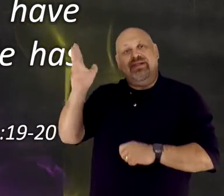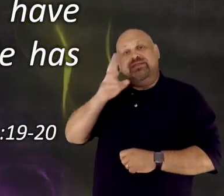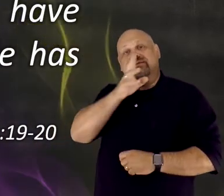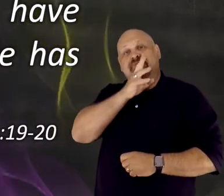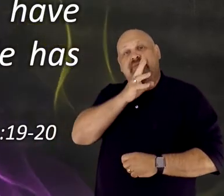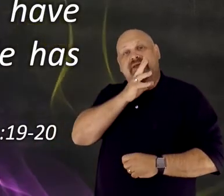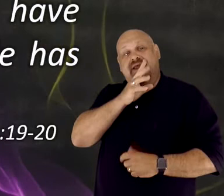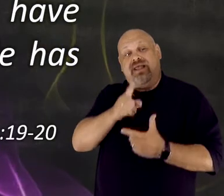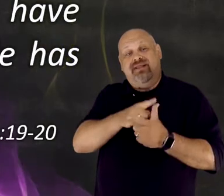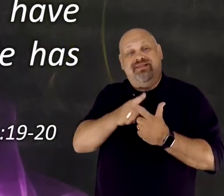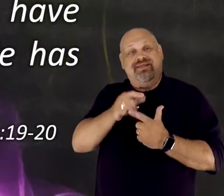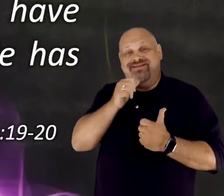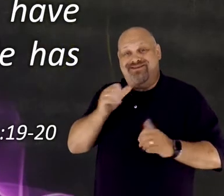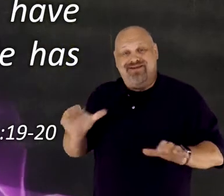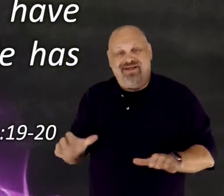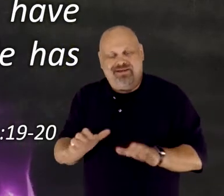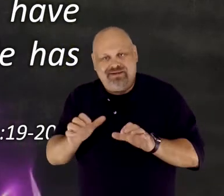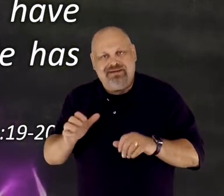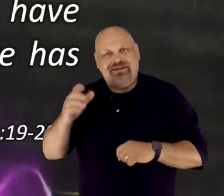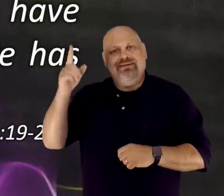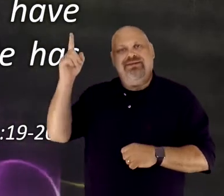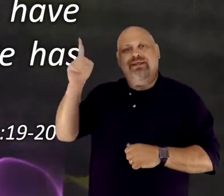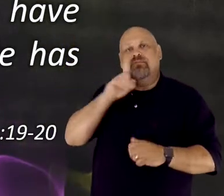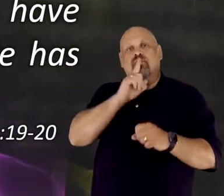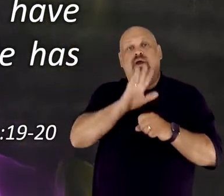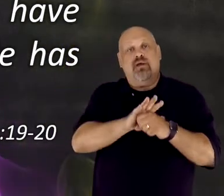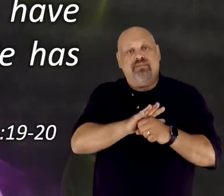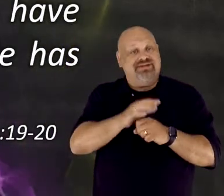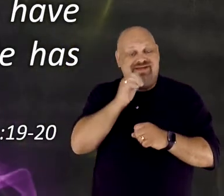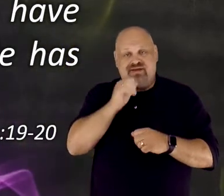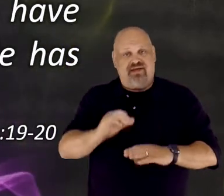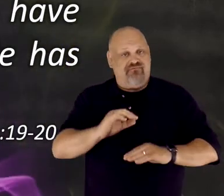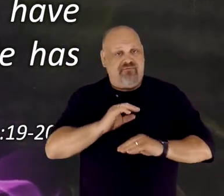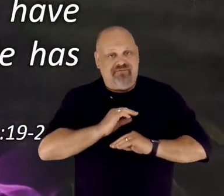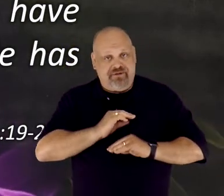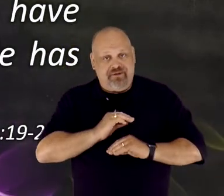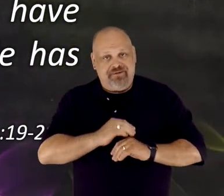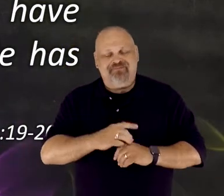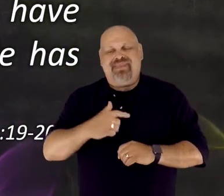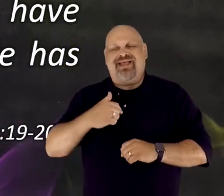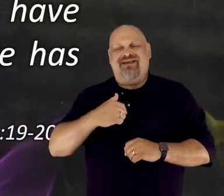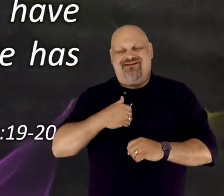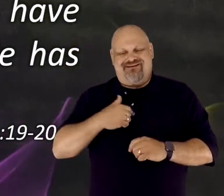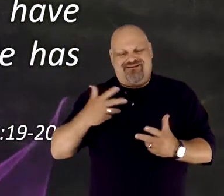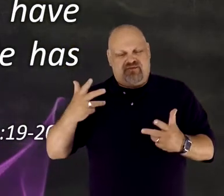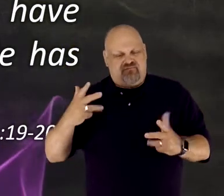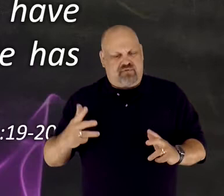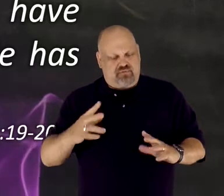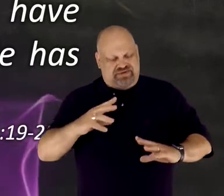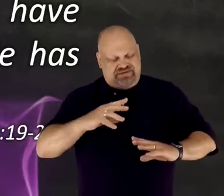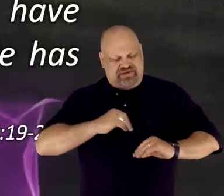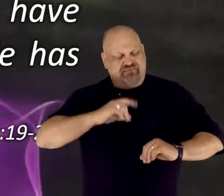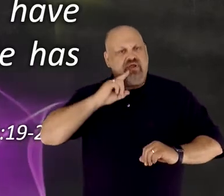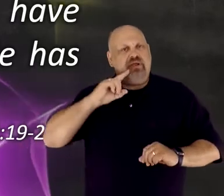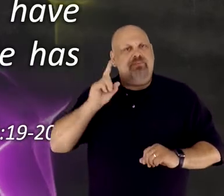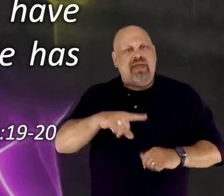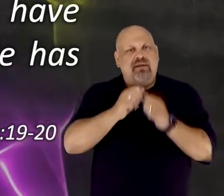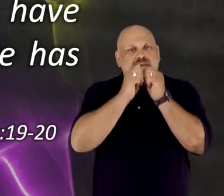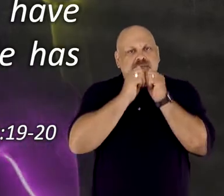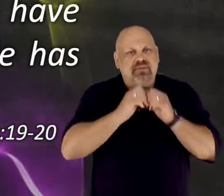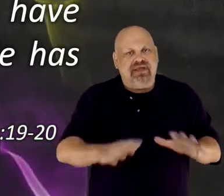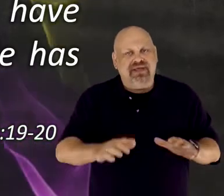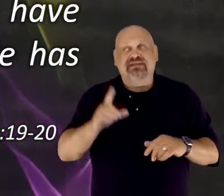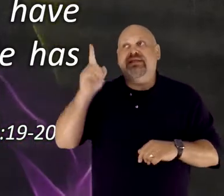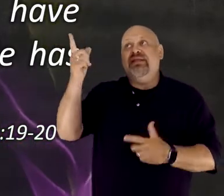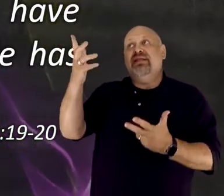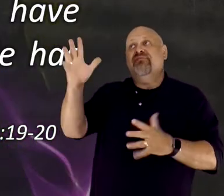speak and then not act? Does he promise and not fulfill? I have received a command to bless. He